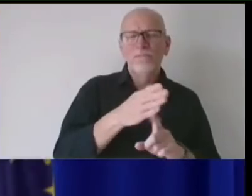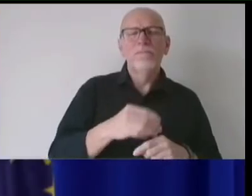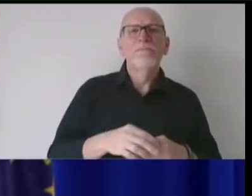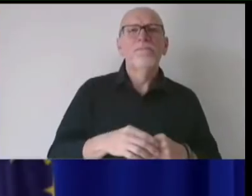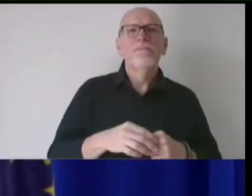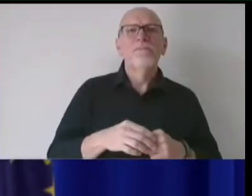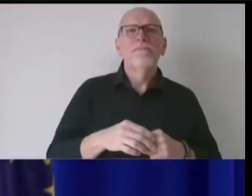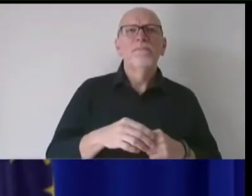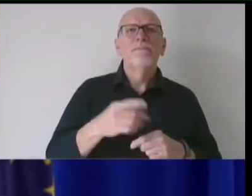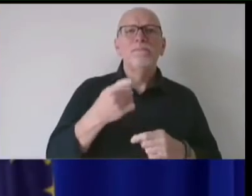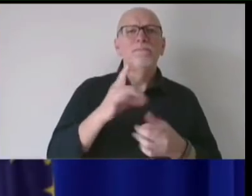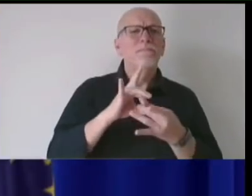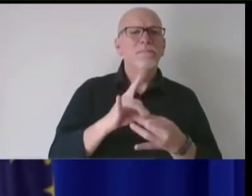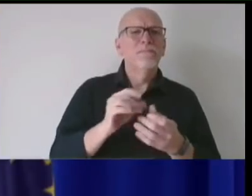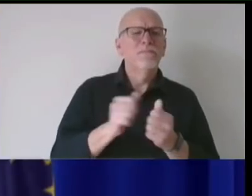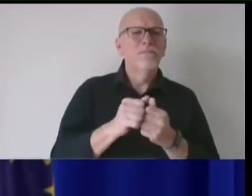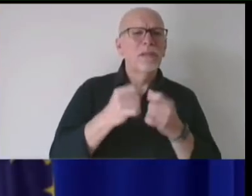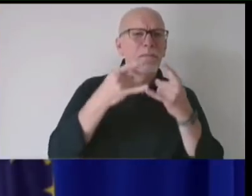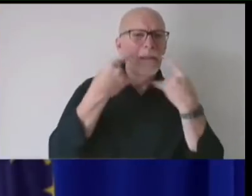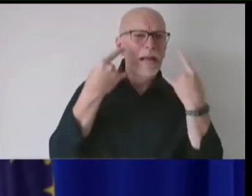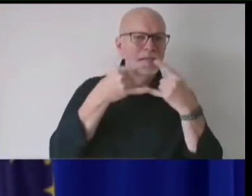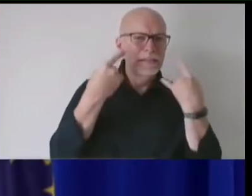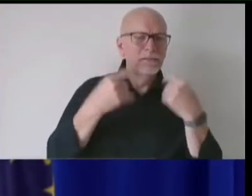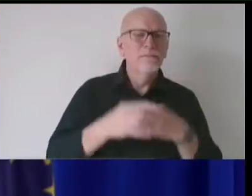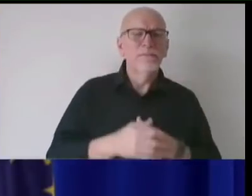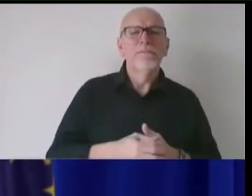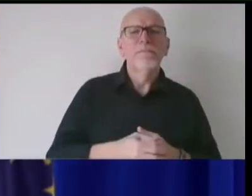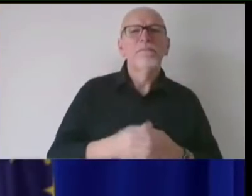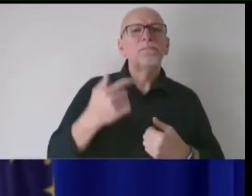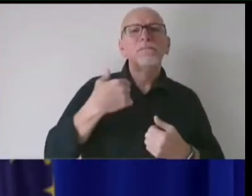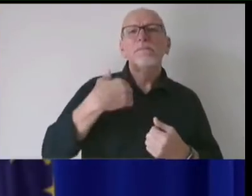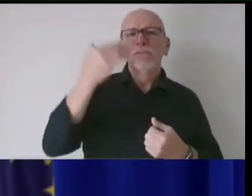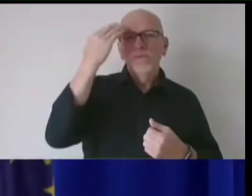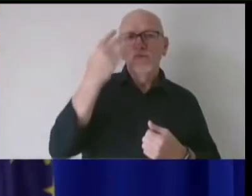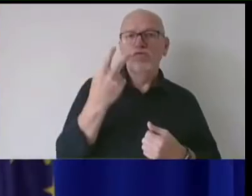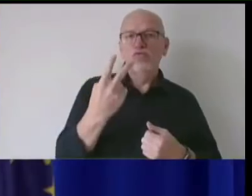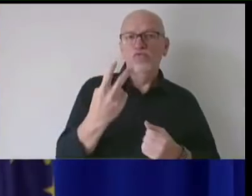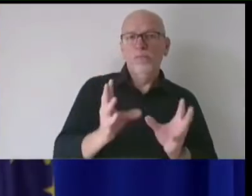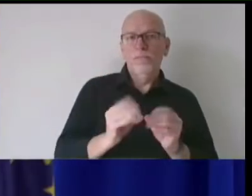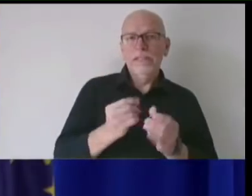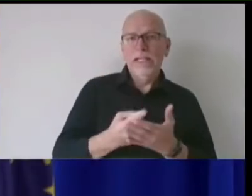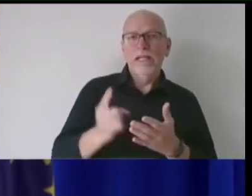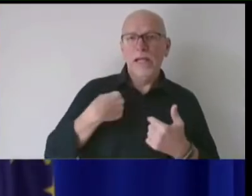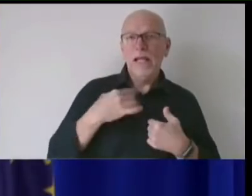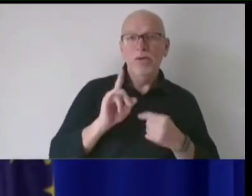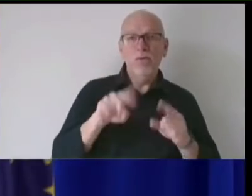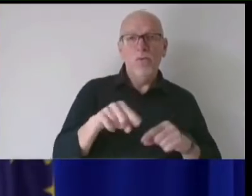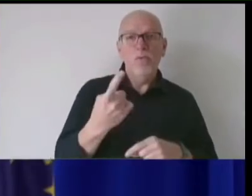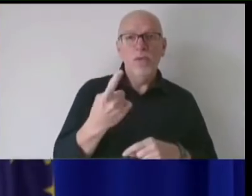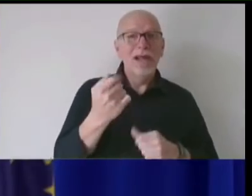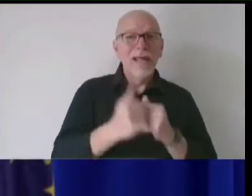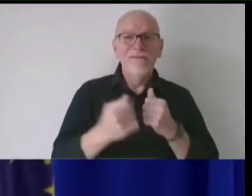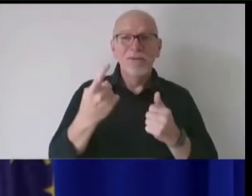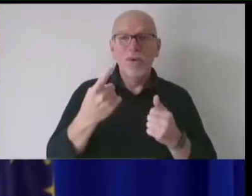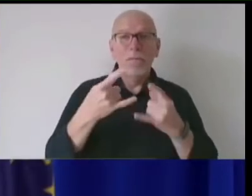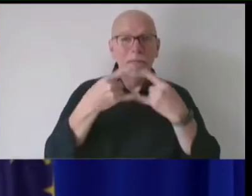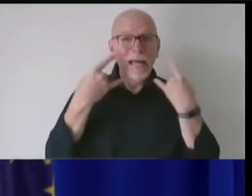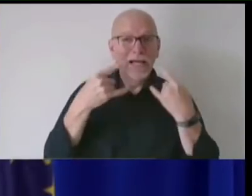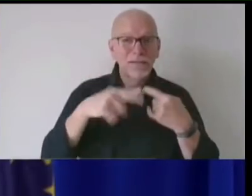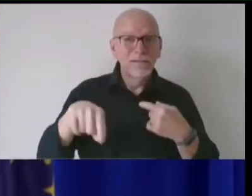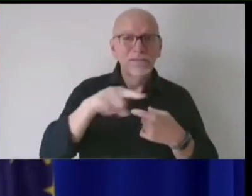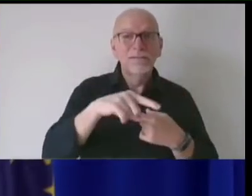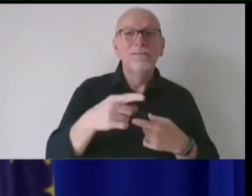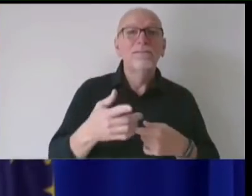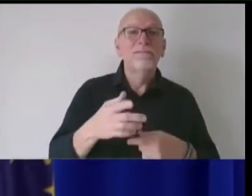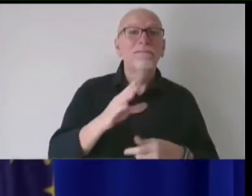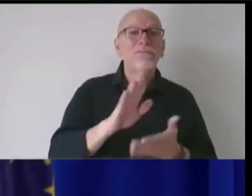as concerning masking. I know there were two meetings last week. I attended the one, everyone was masked. The board